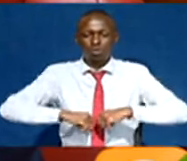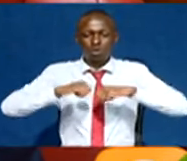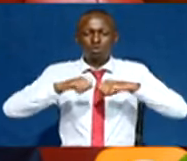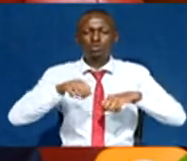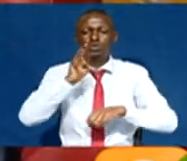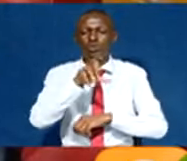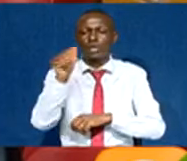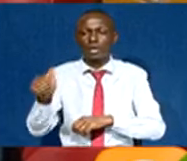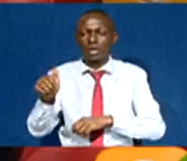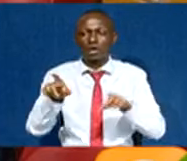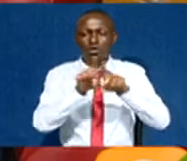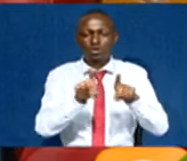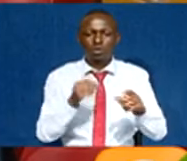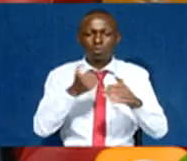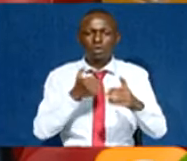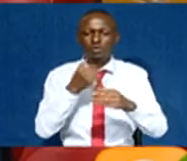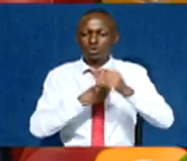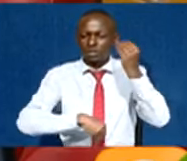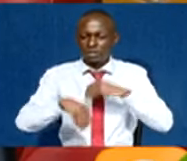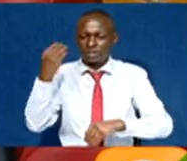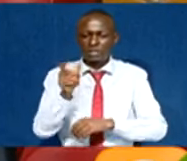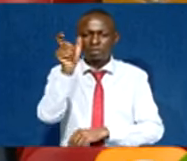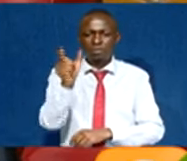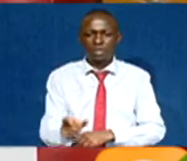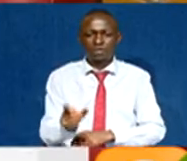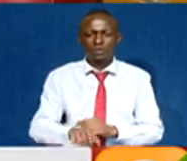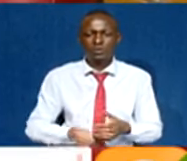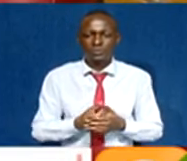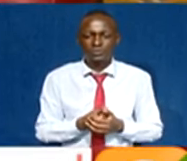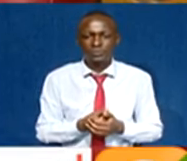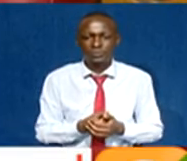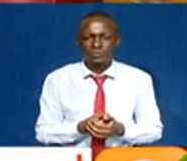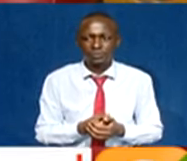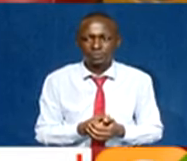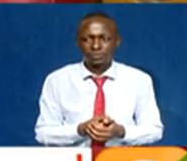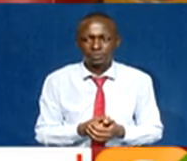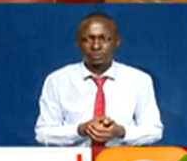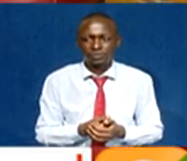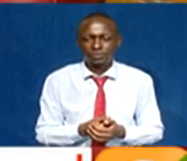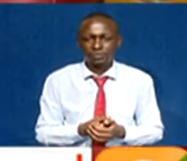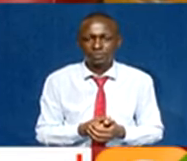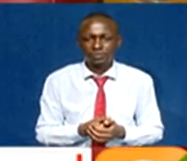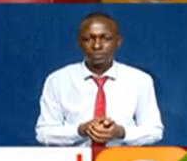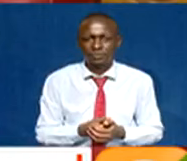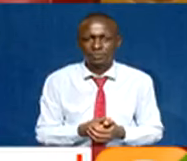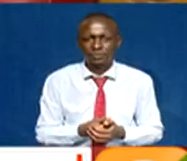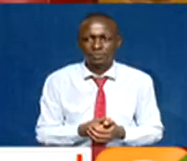cell attendant. How on earth would you be able to carry out this diplomatic